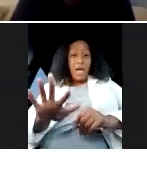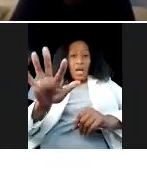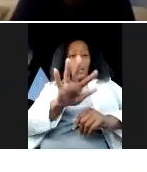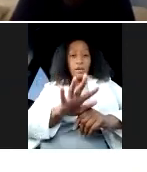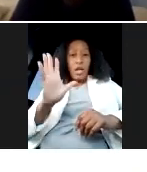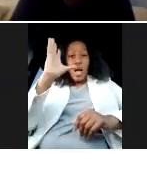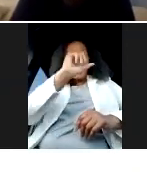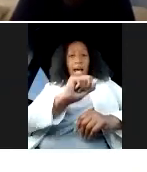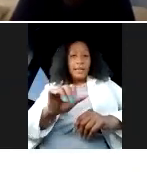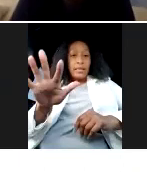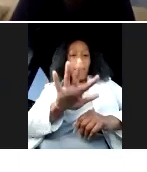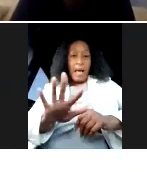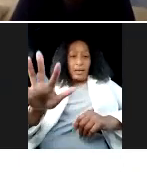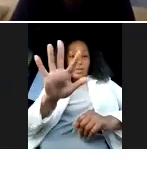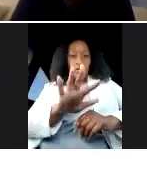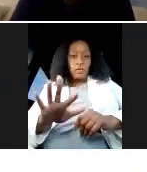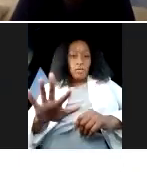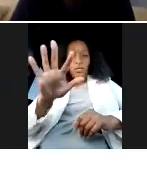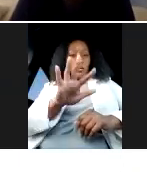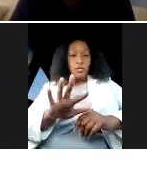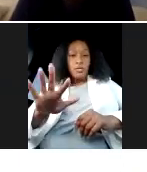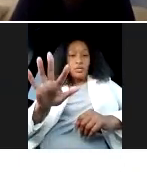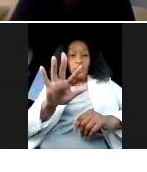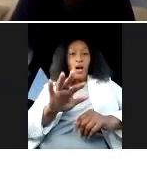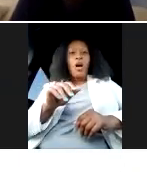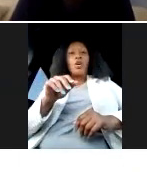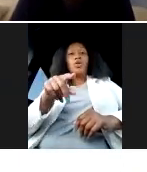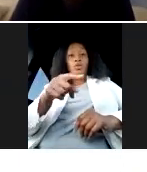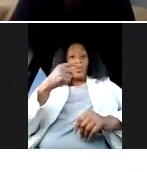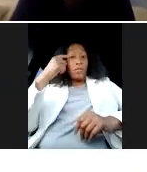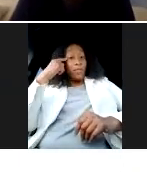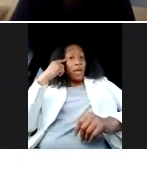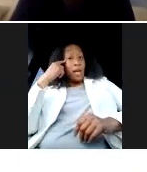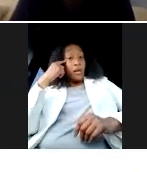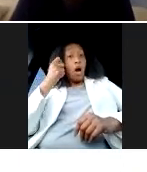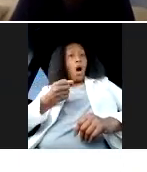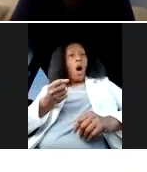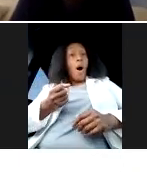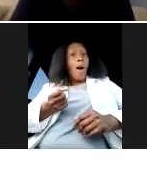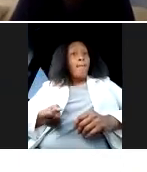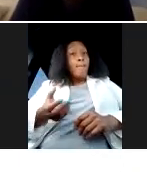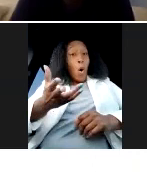You know, like make a guesstimate. Do you think a bowling ball is 7.25 grams,